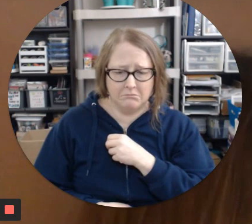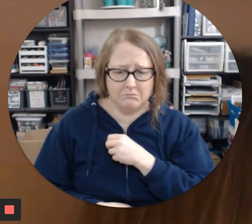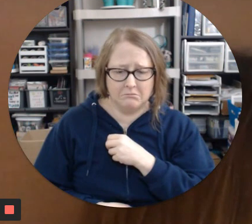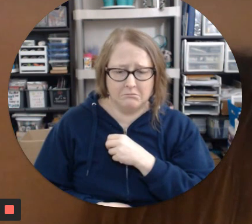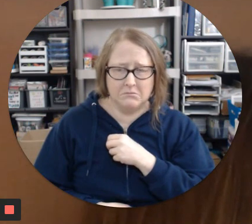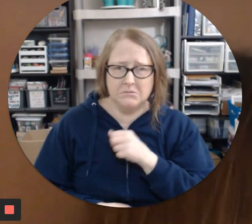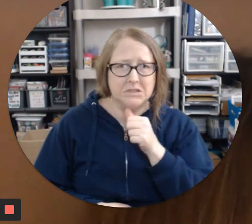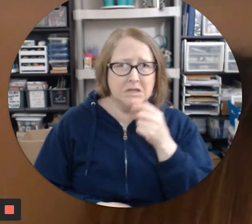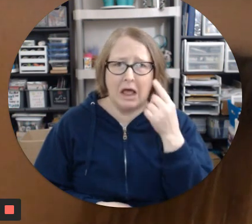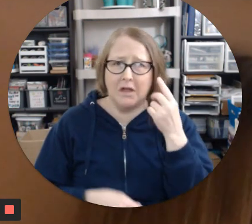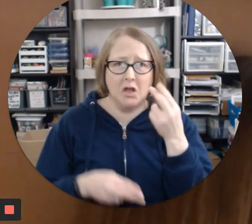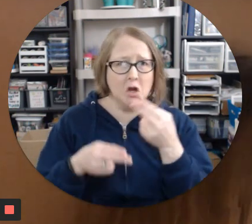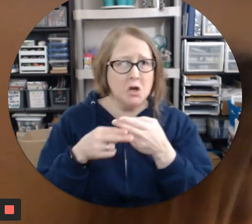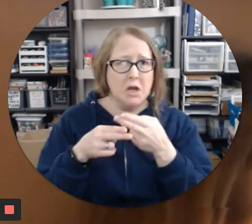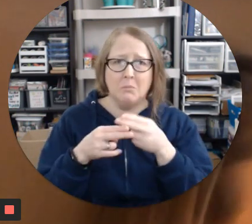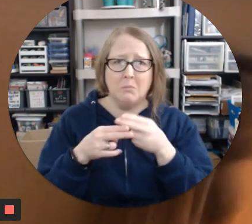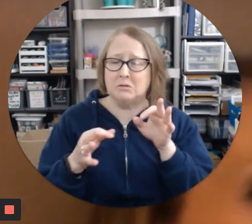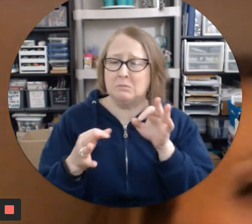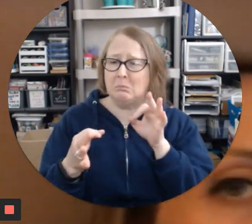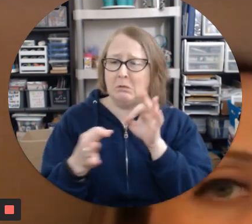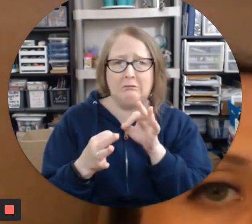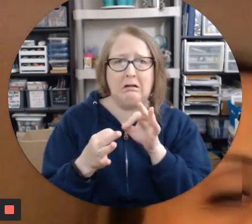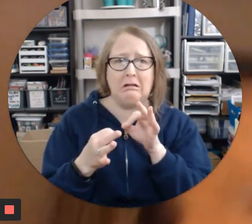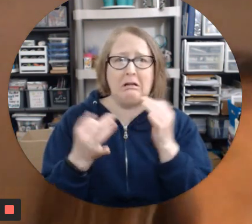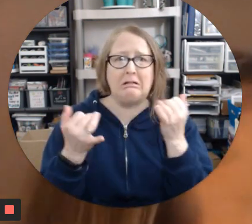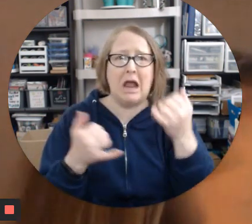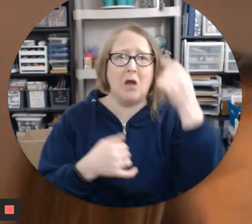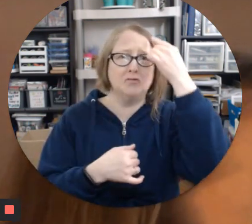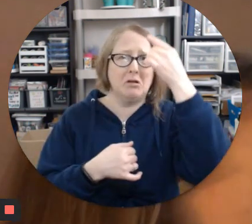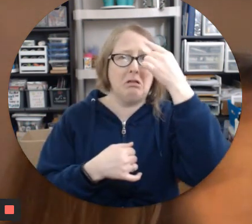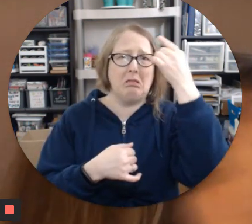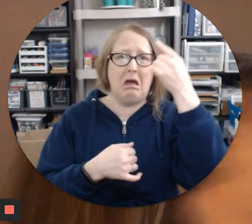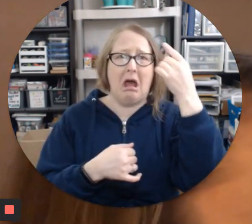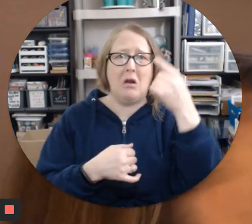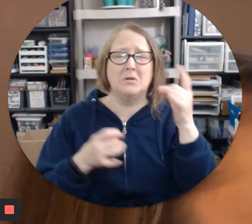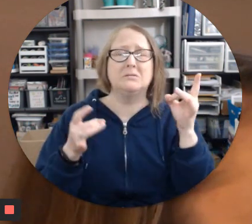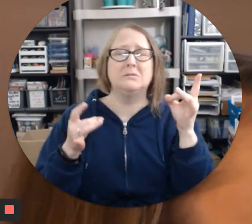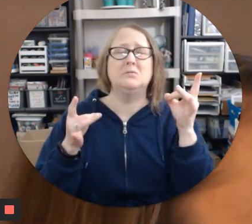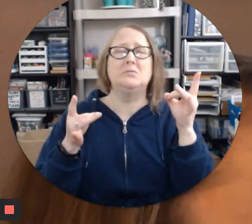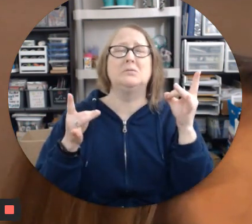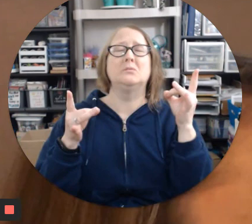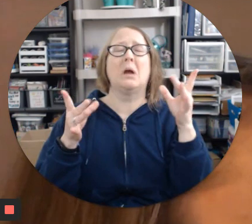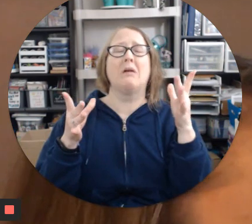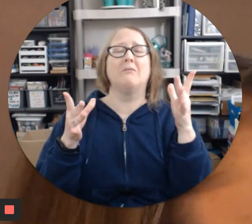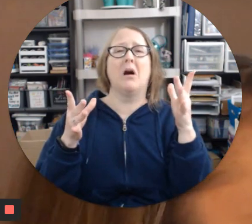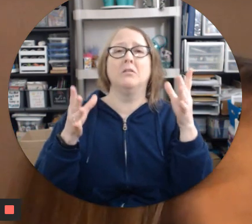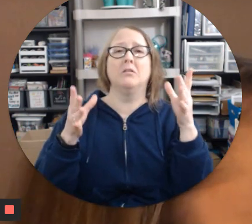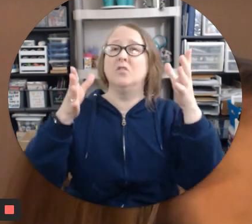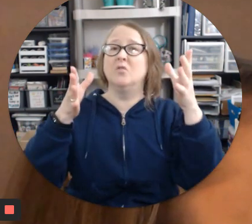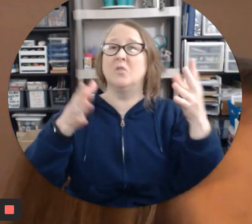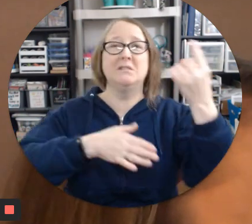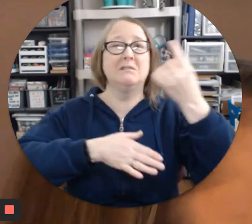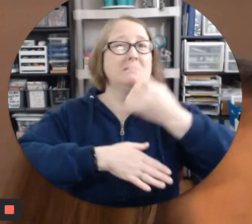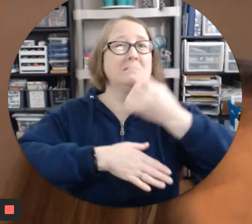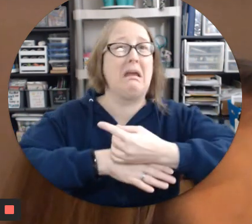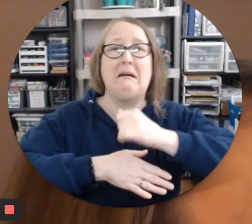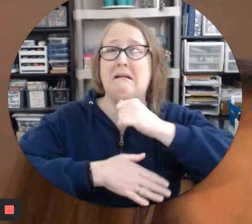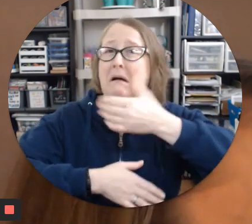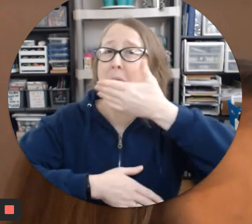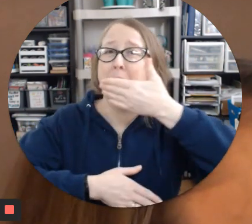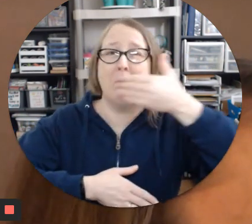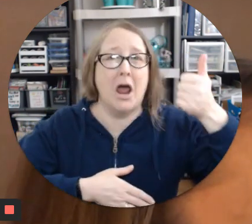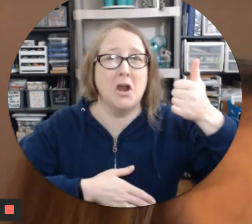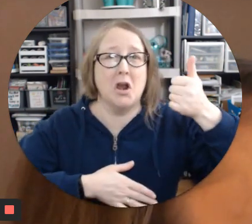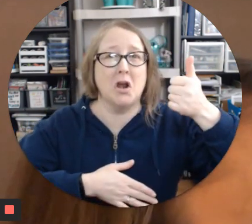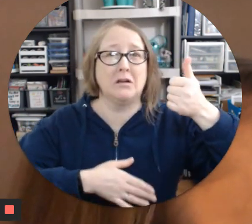absolutely perfect. She thought it was absolutely dreadful. The rest of the day was not much better. During nap time, Victoria